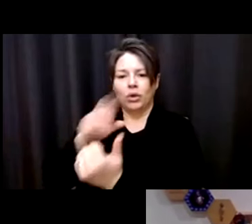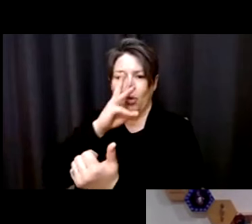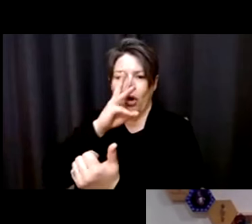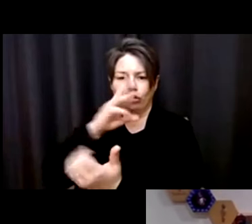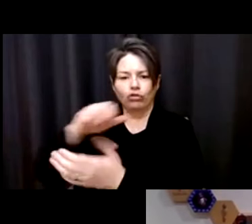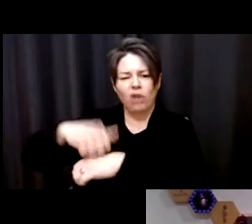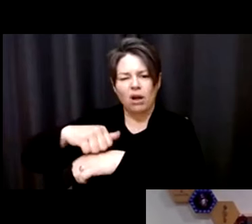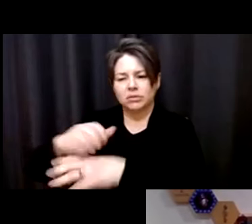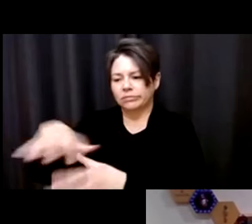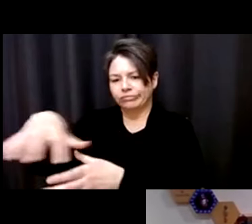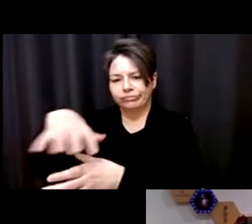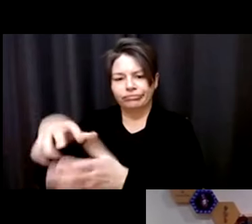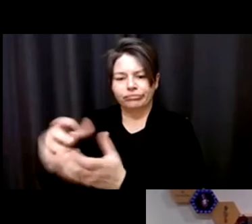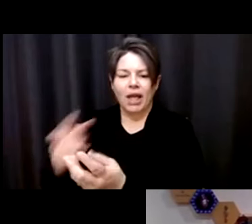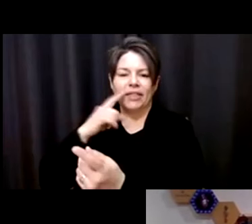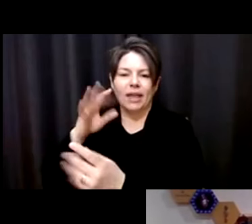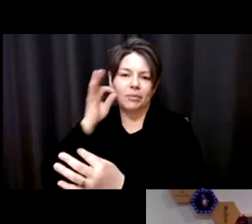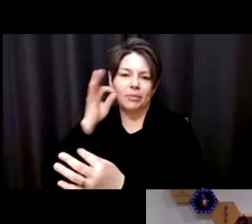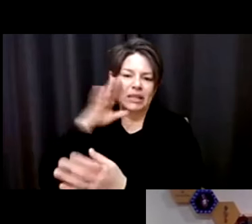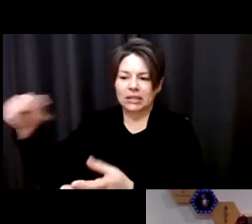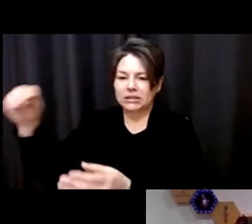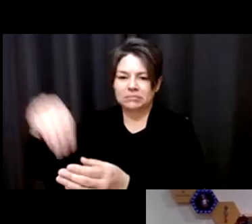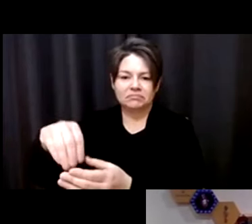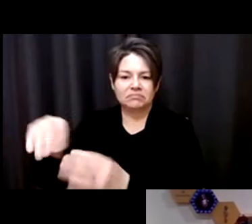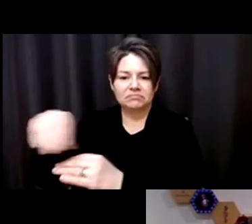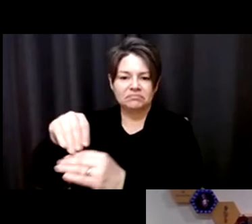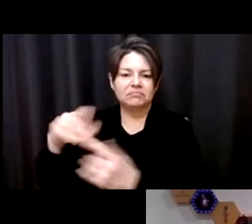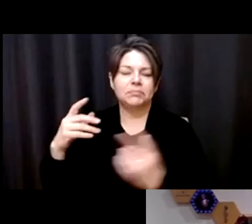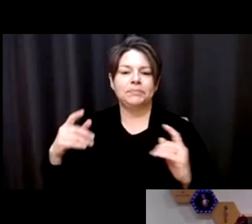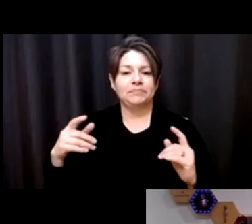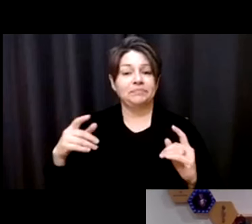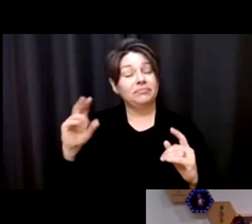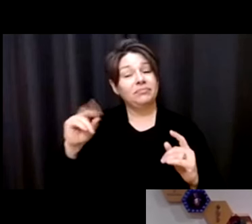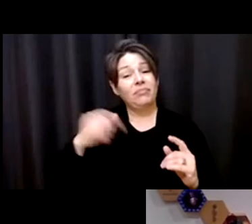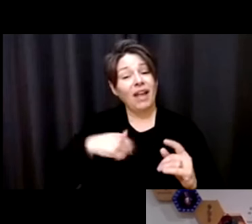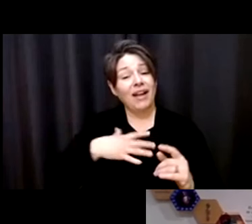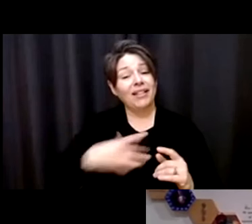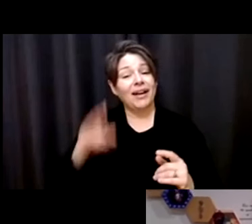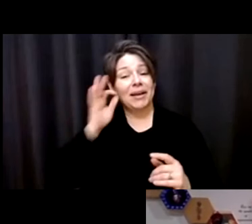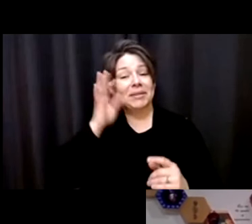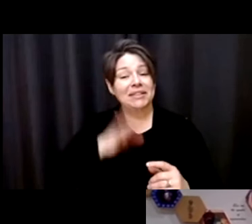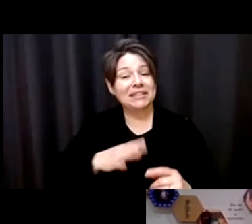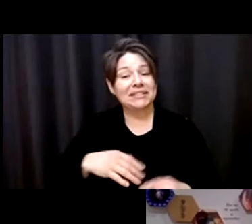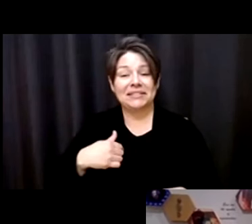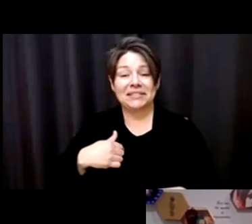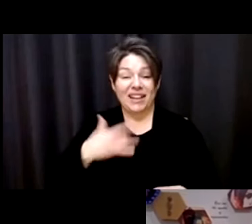really hot, and then you constantly have to replenish that. I like them, and I feel pretty safe around them.